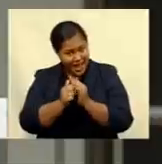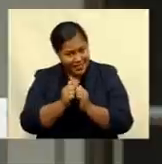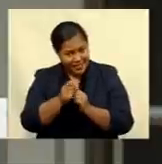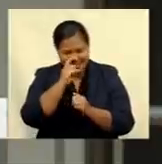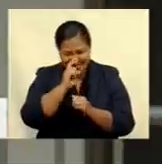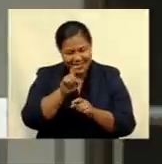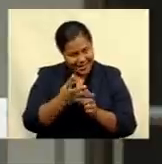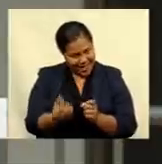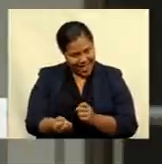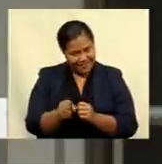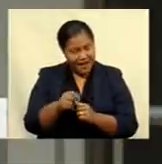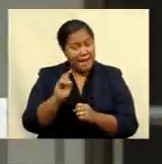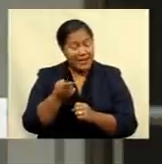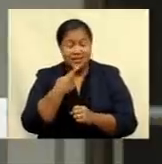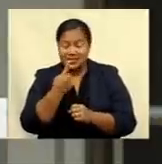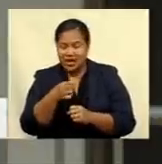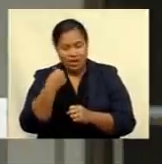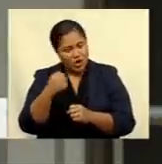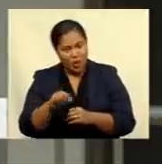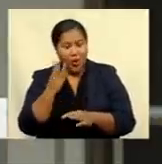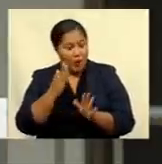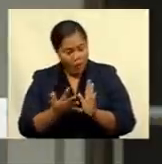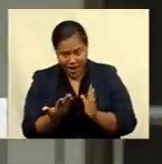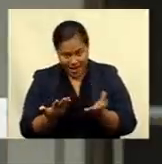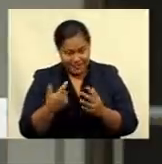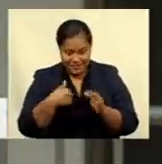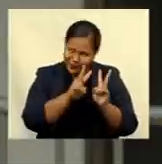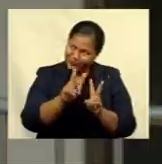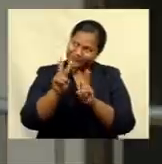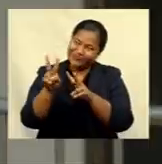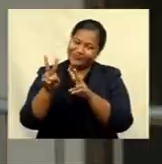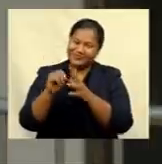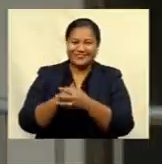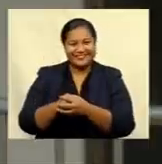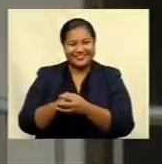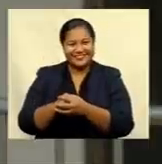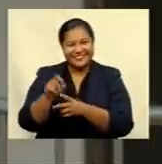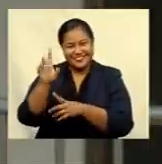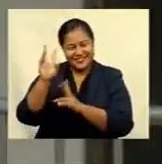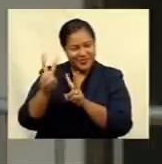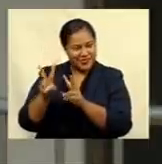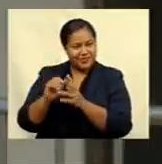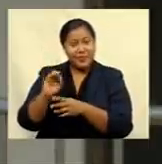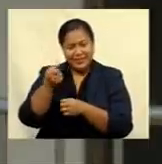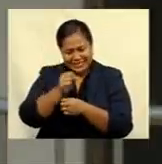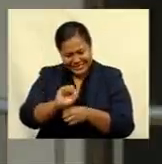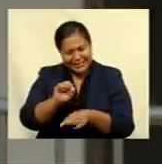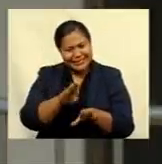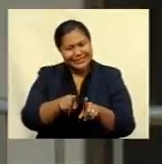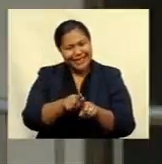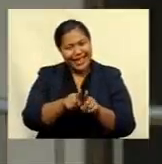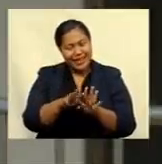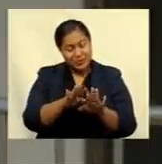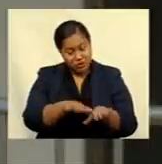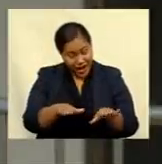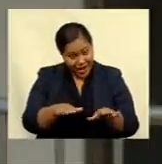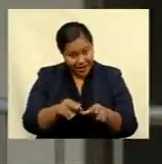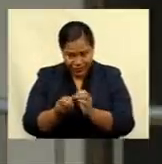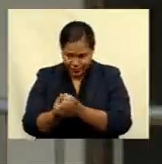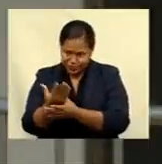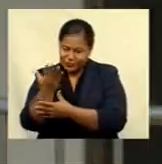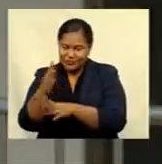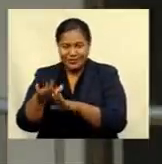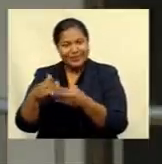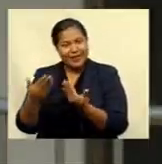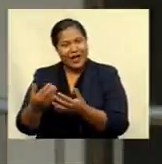he said, wherever I go, I will take you with me. Jerry is still the same from his childhood days up till now.